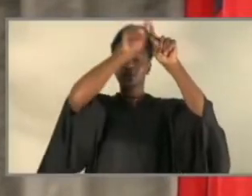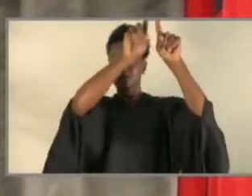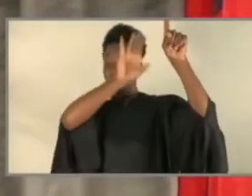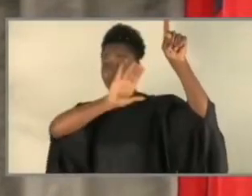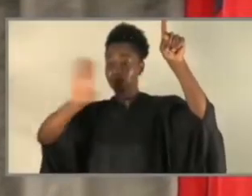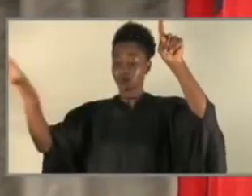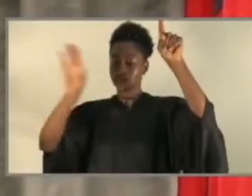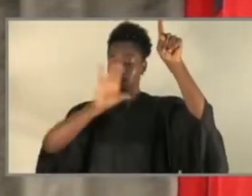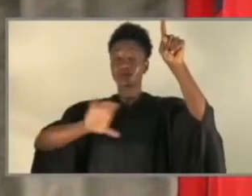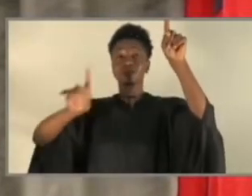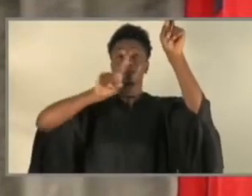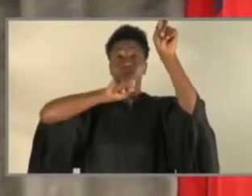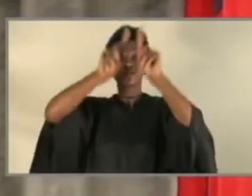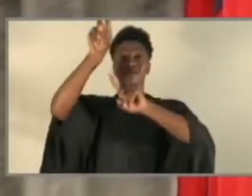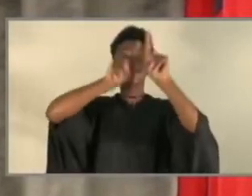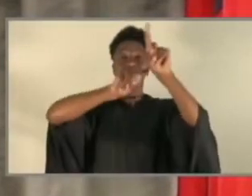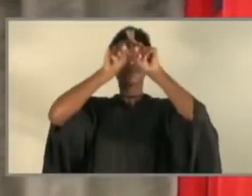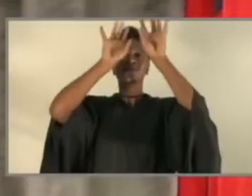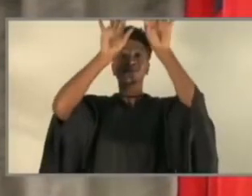star-spangled